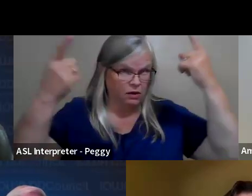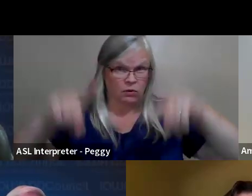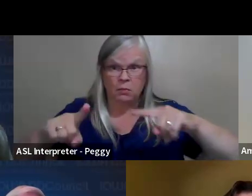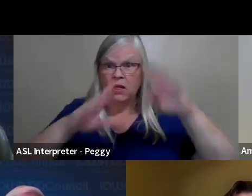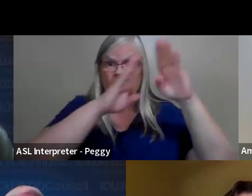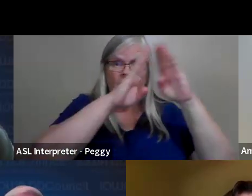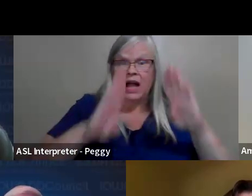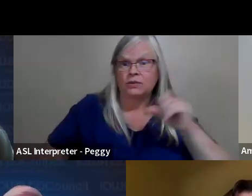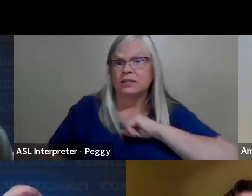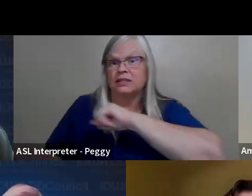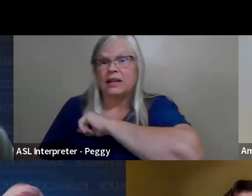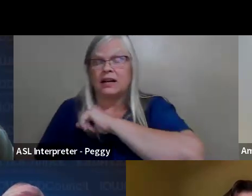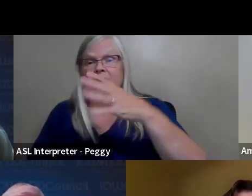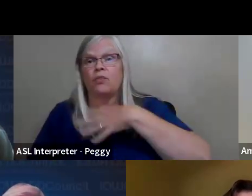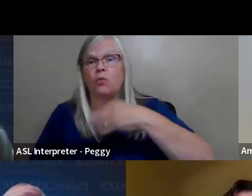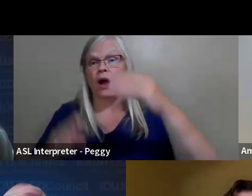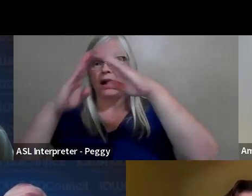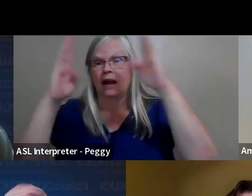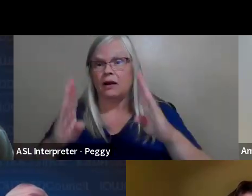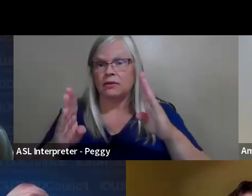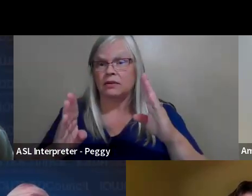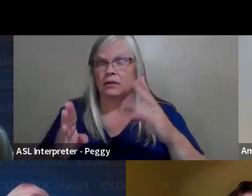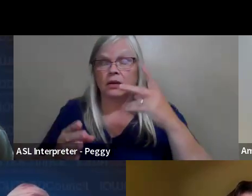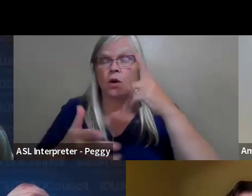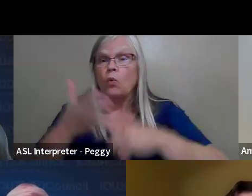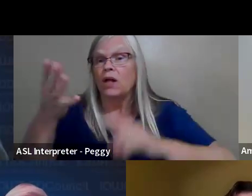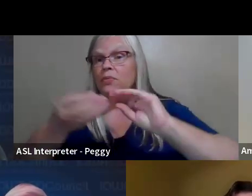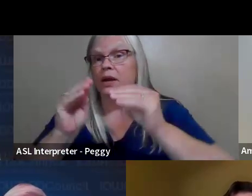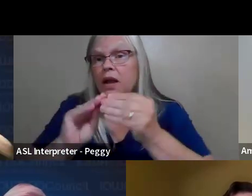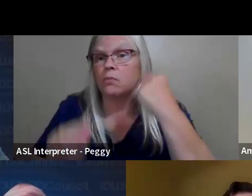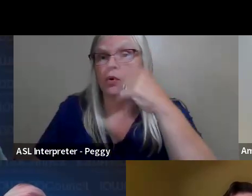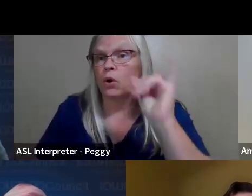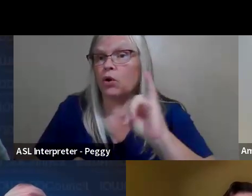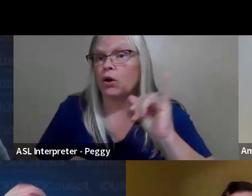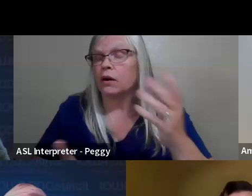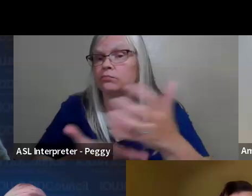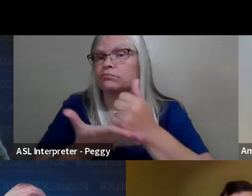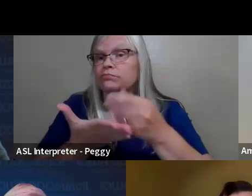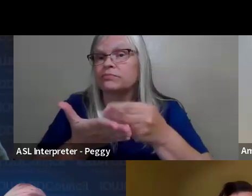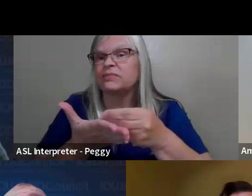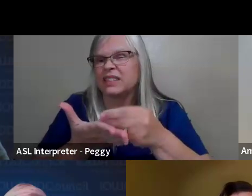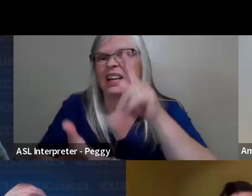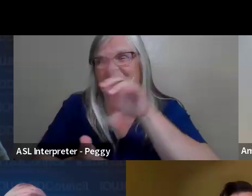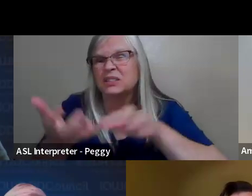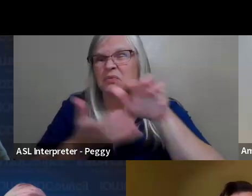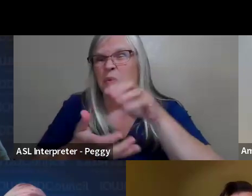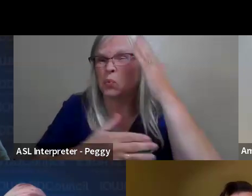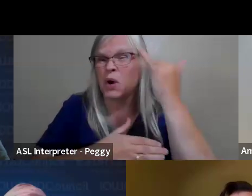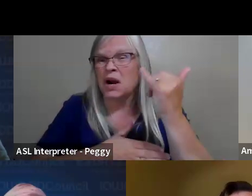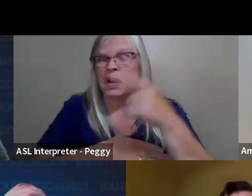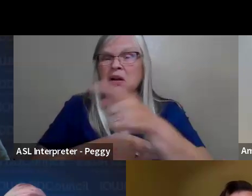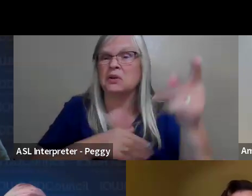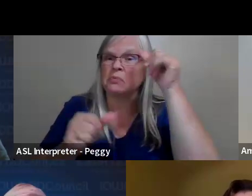House, the Senate, and the White House as to what these final numbers will be. It's a little confusing because some of you